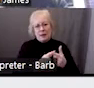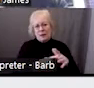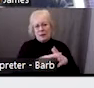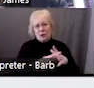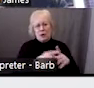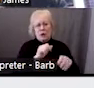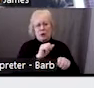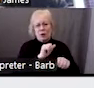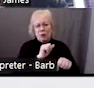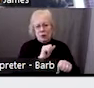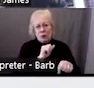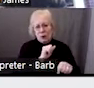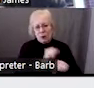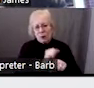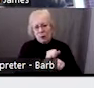So, yeah.